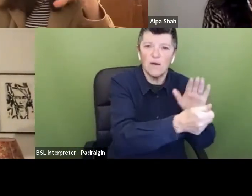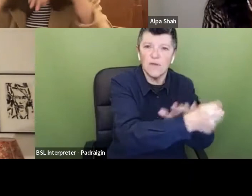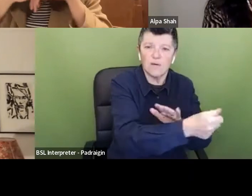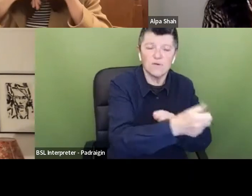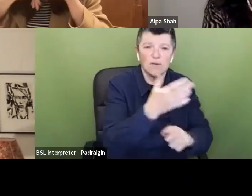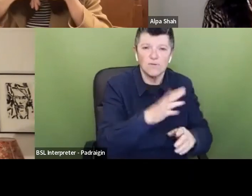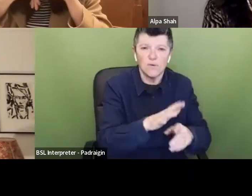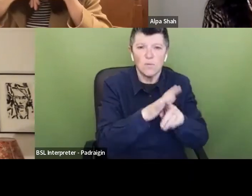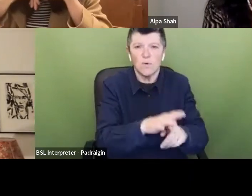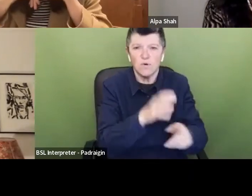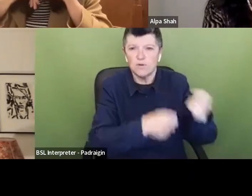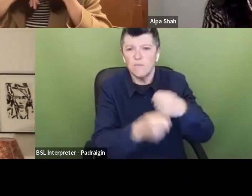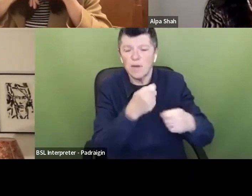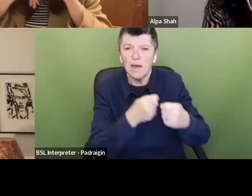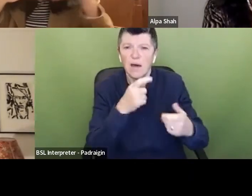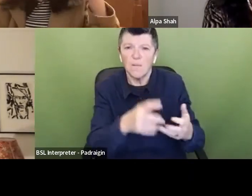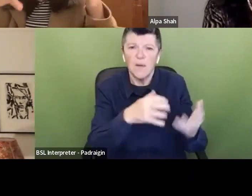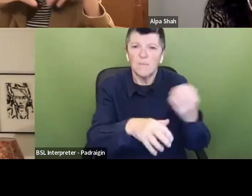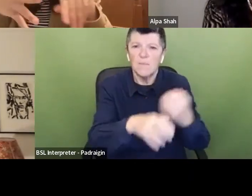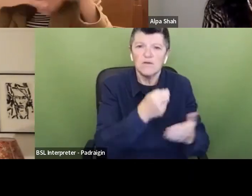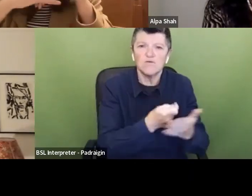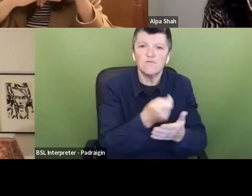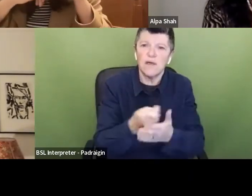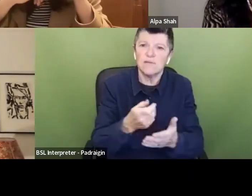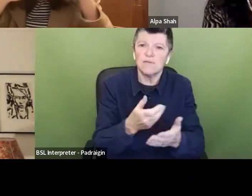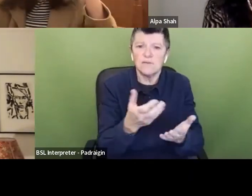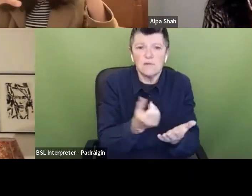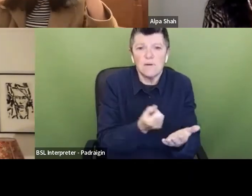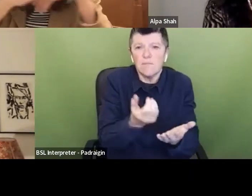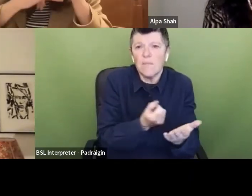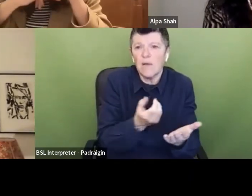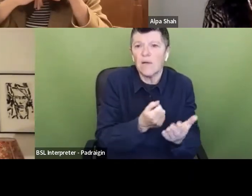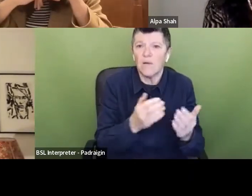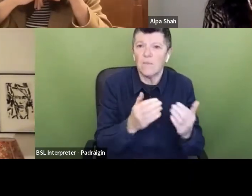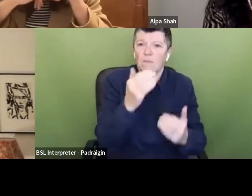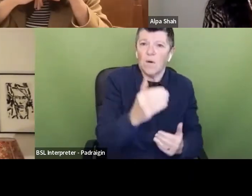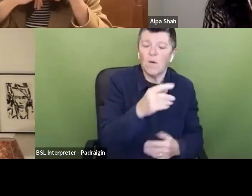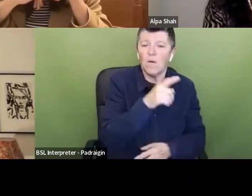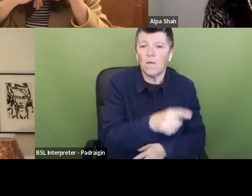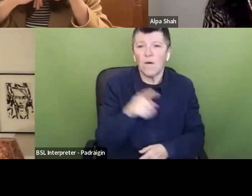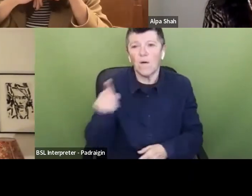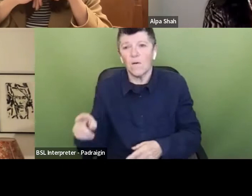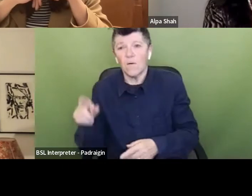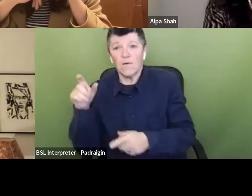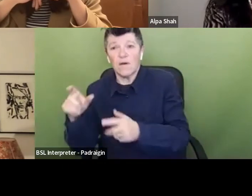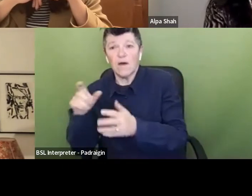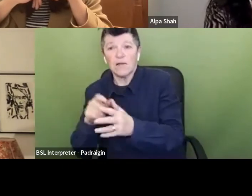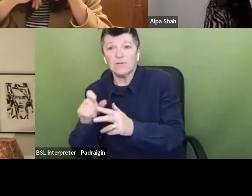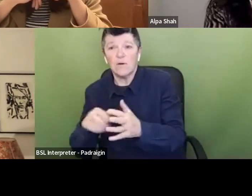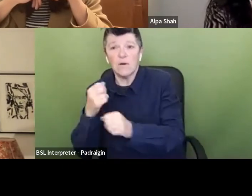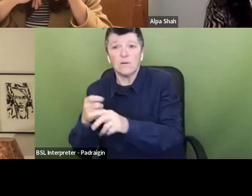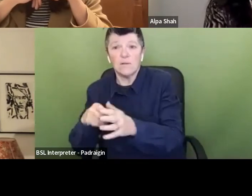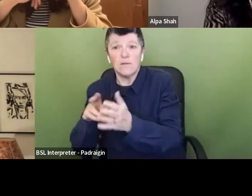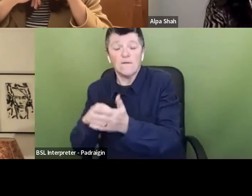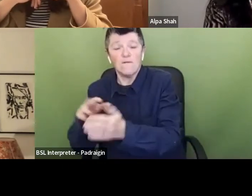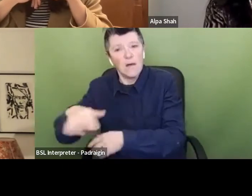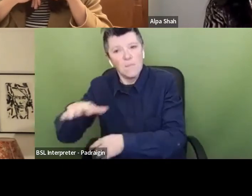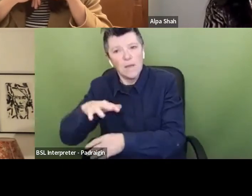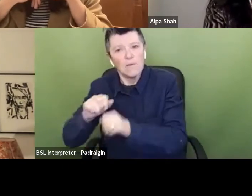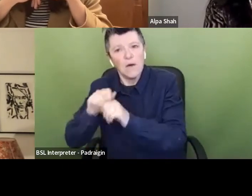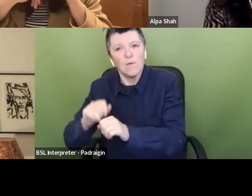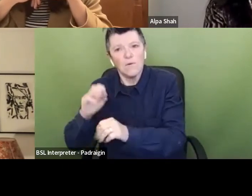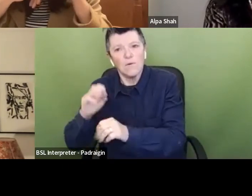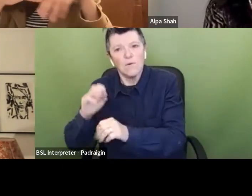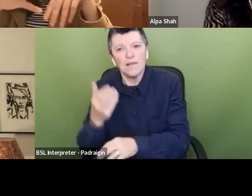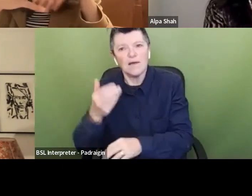which maximizes their revenues, or be it the Cadogan family that owns 93 acres of land in central London,